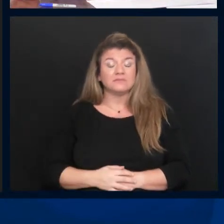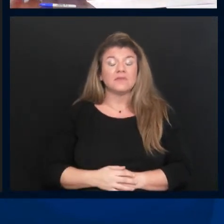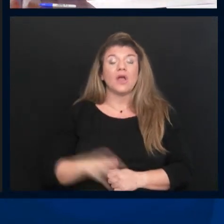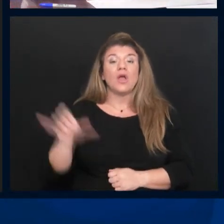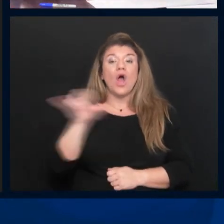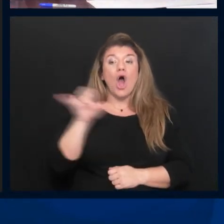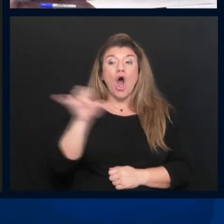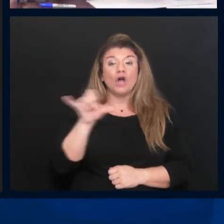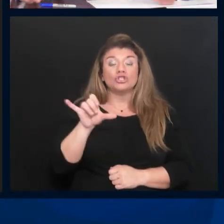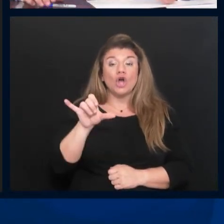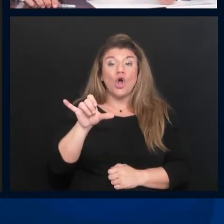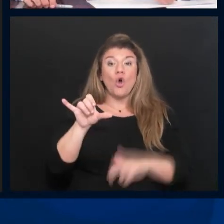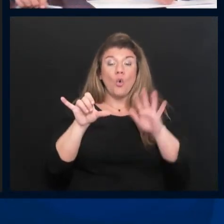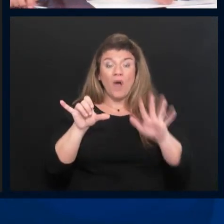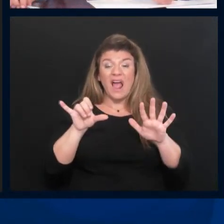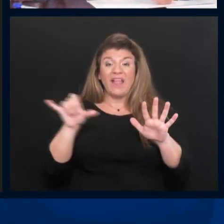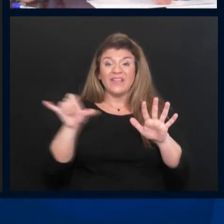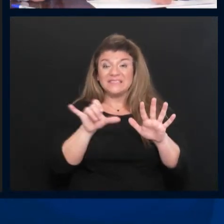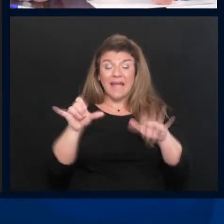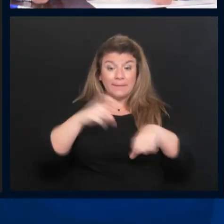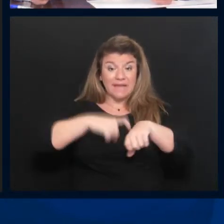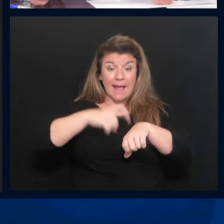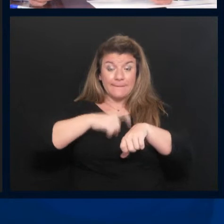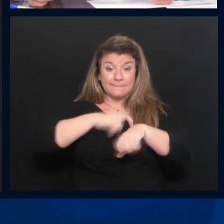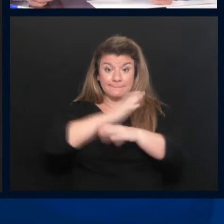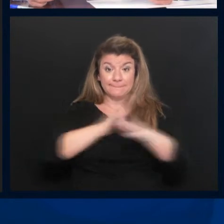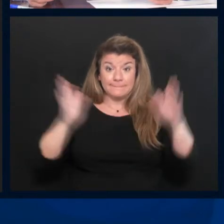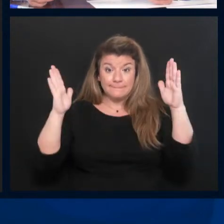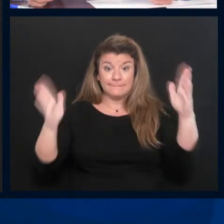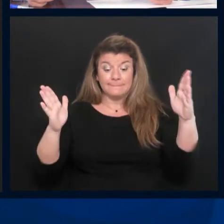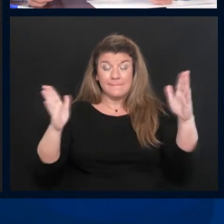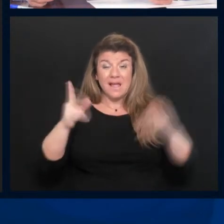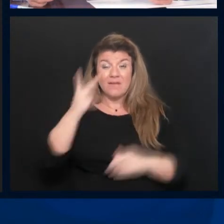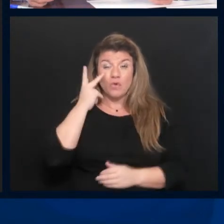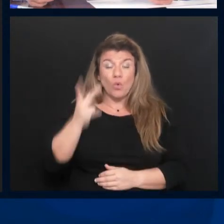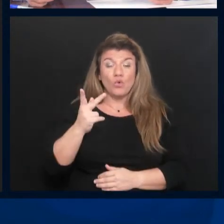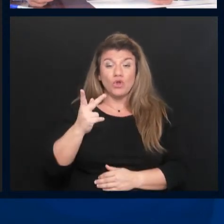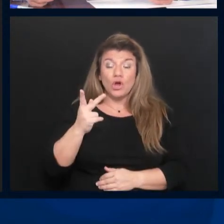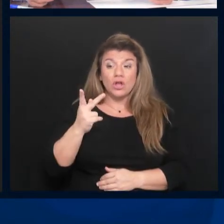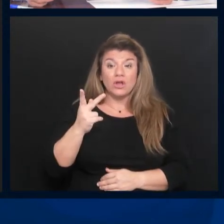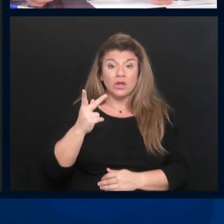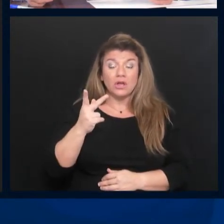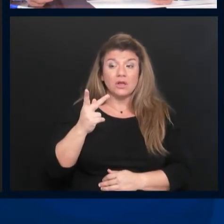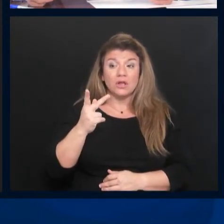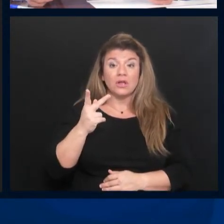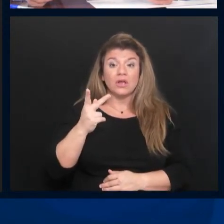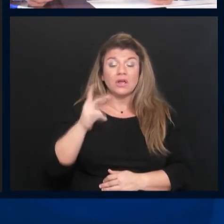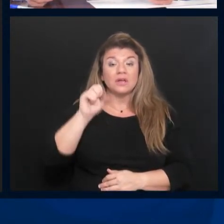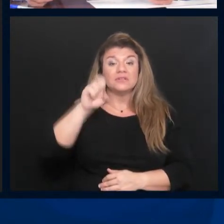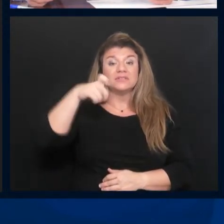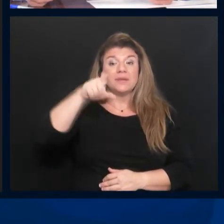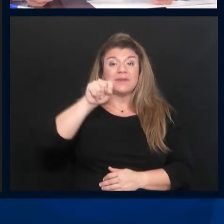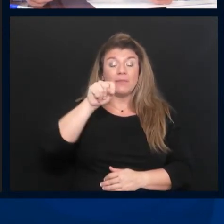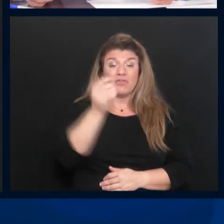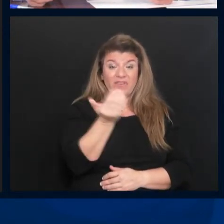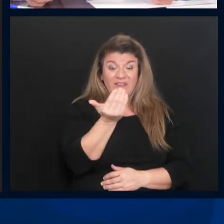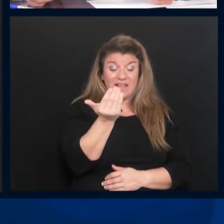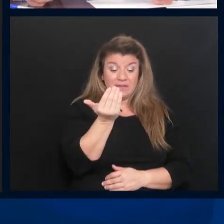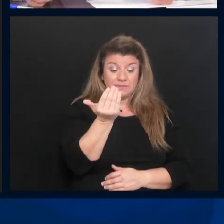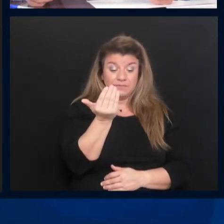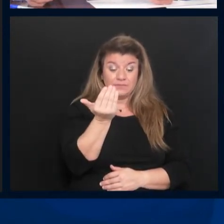Also, in that same time period, if you'll look at September the